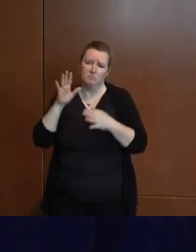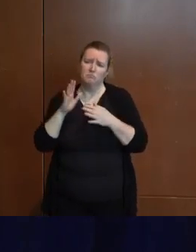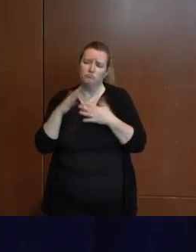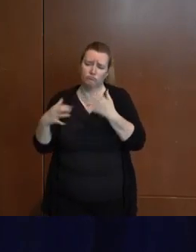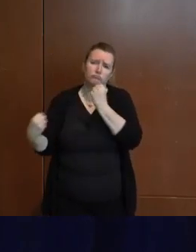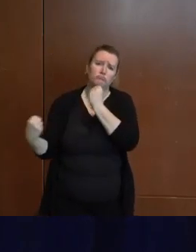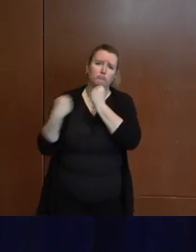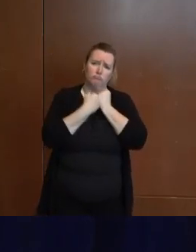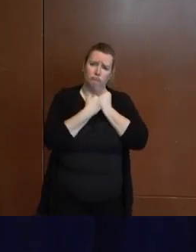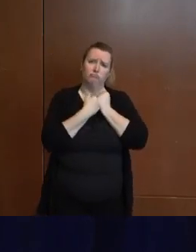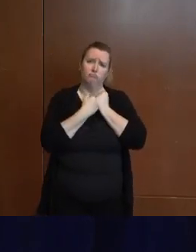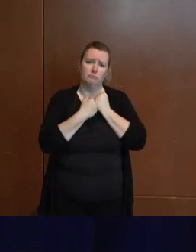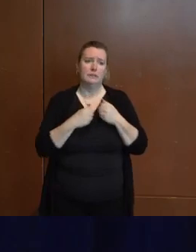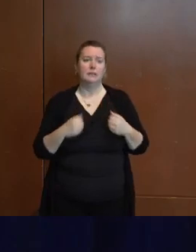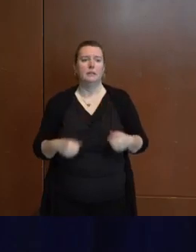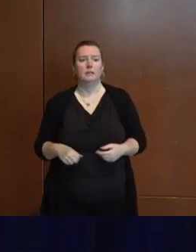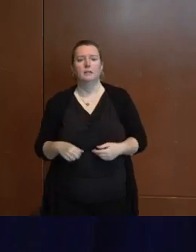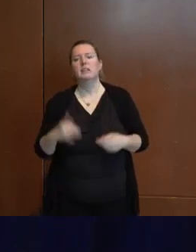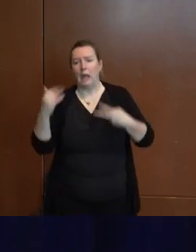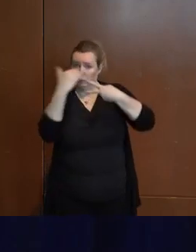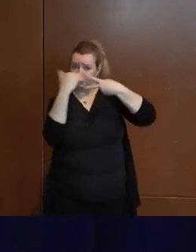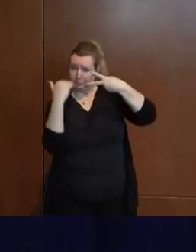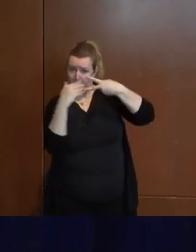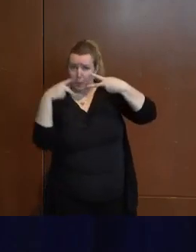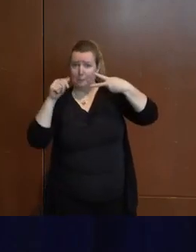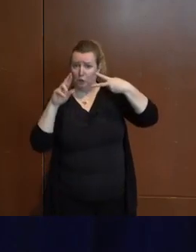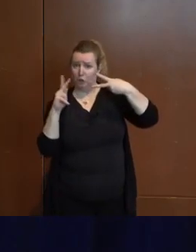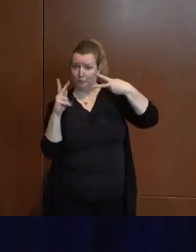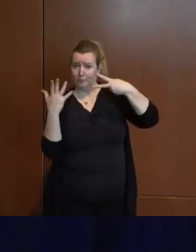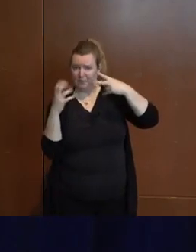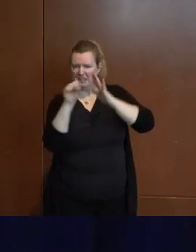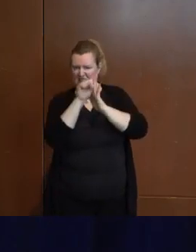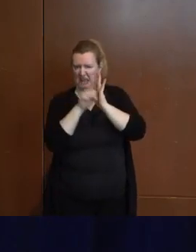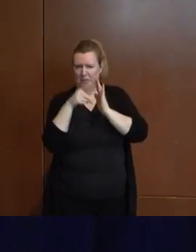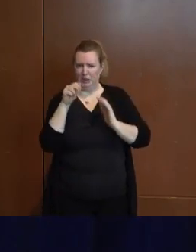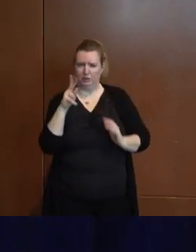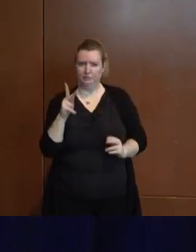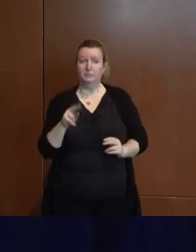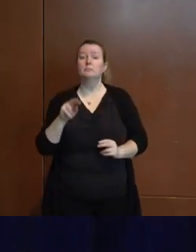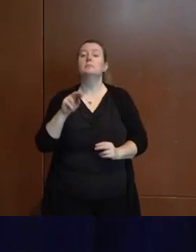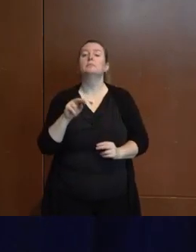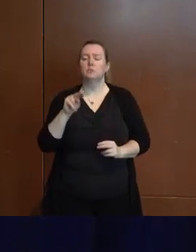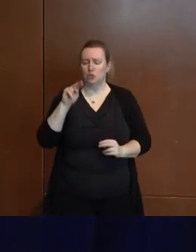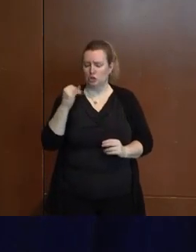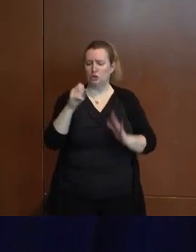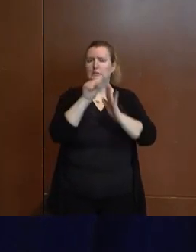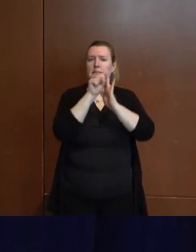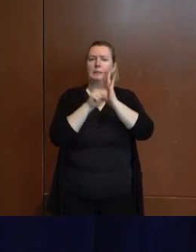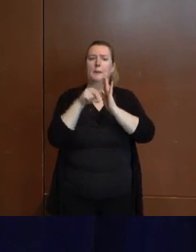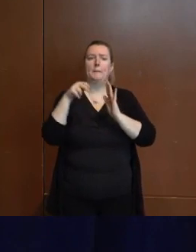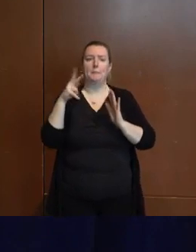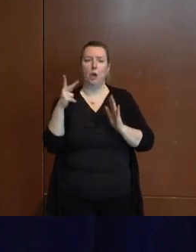is that the New Jersey state parks and forests and wildlife management areas remain open for